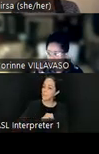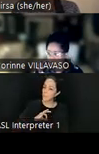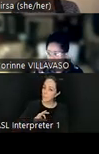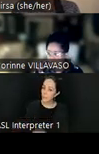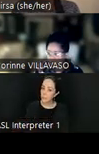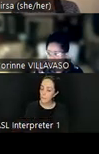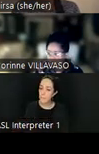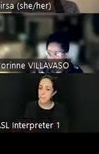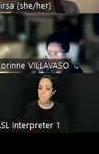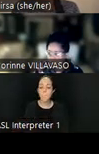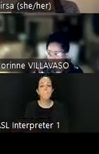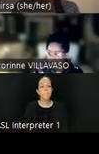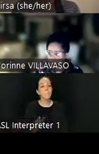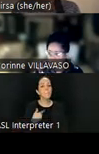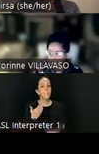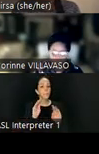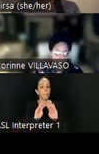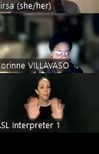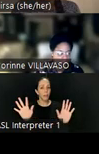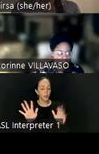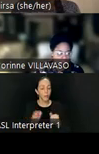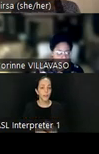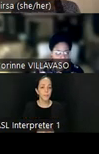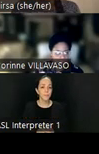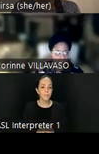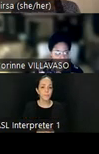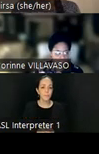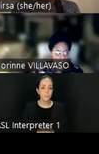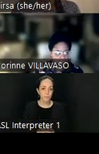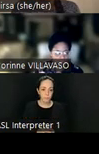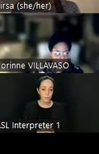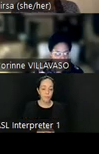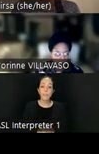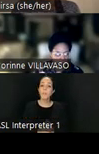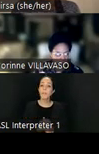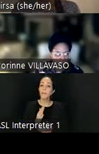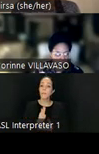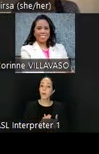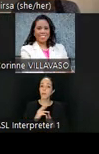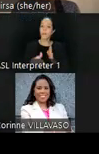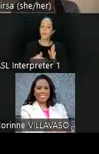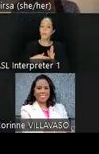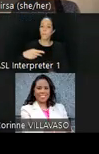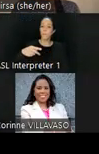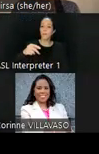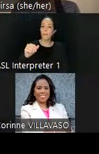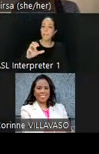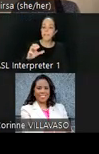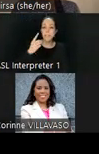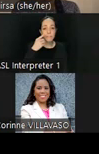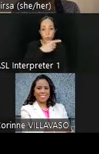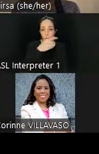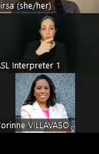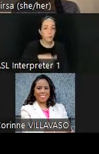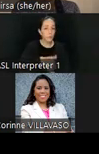Yeah, just wanted to clarify that part of the role of the PAC is to establish criteria,